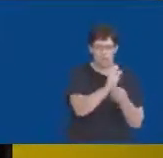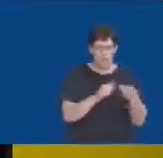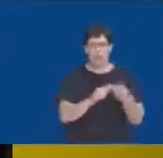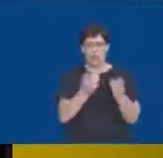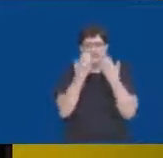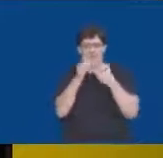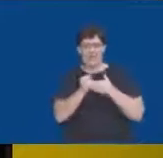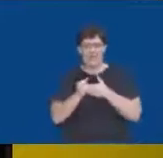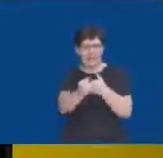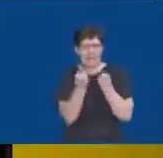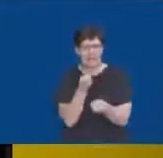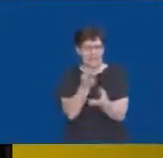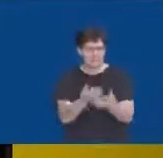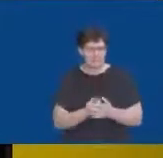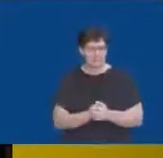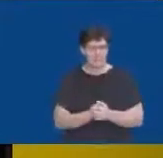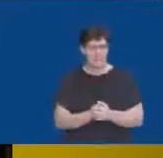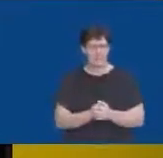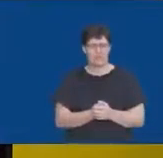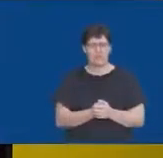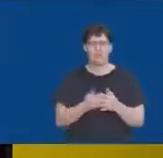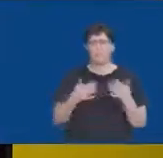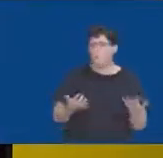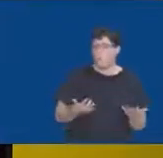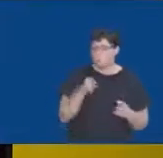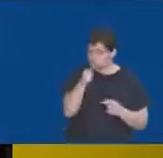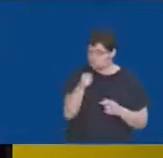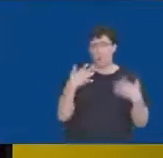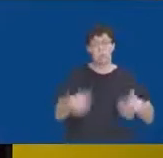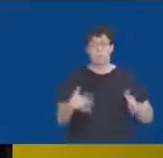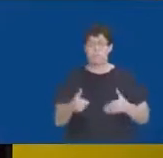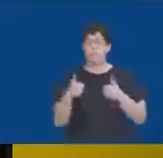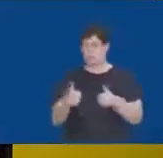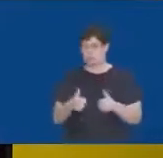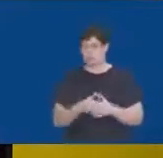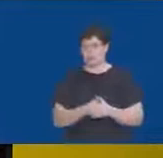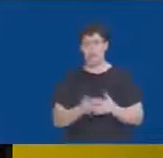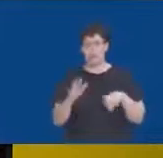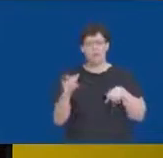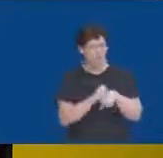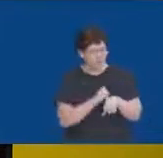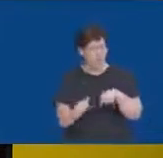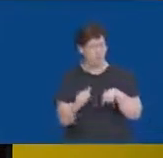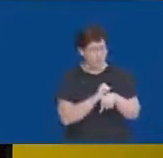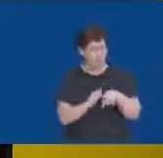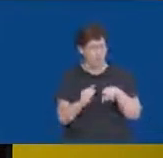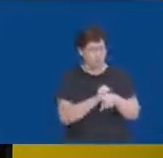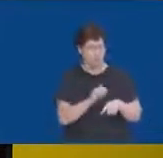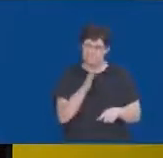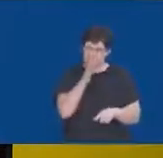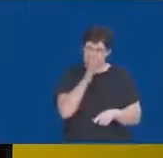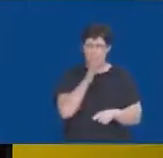study guides that you've been given. The study guides are really good, and practice as much as you